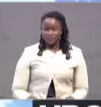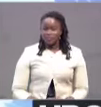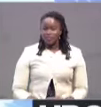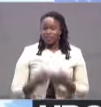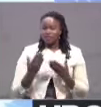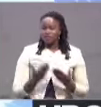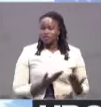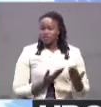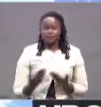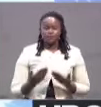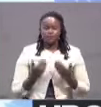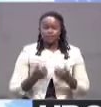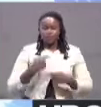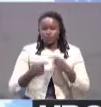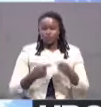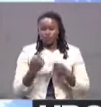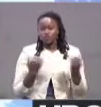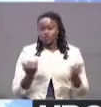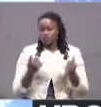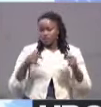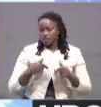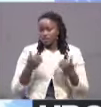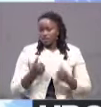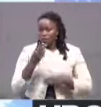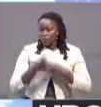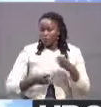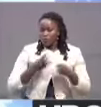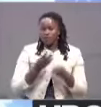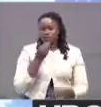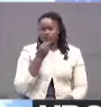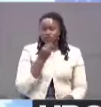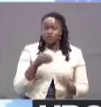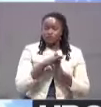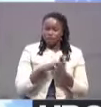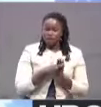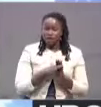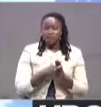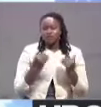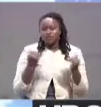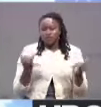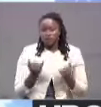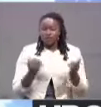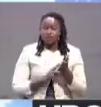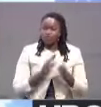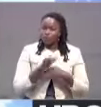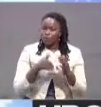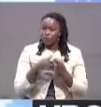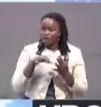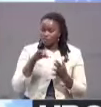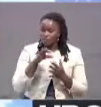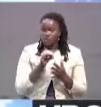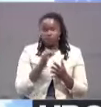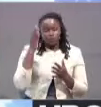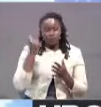Welcome back. News Tonight continues. Now, the World Food Programme is devising all available options to ensure that the fight